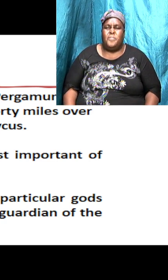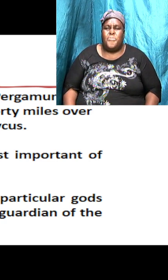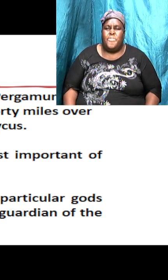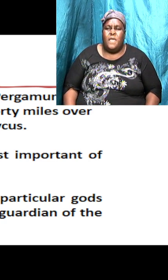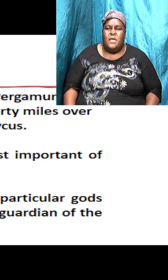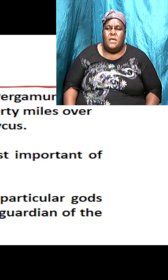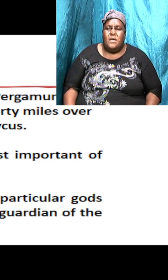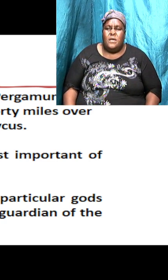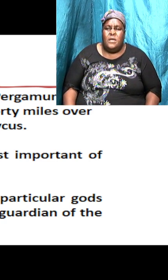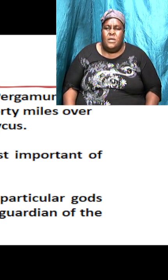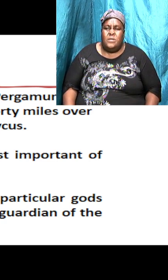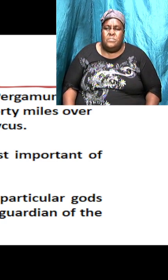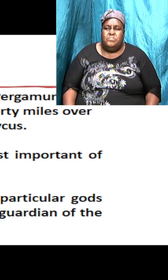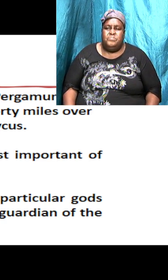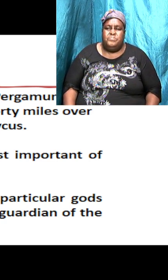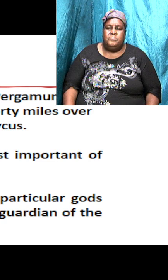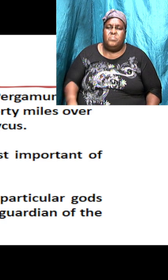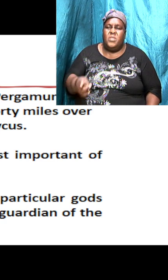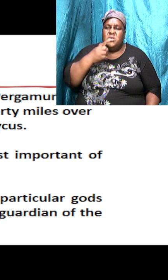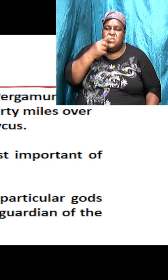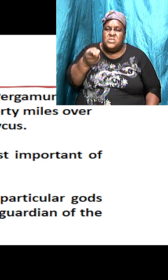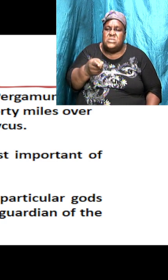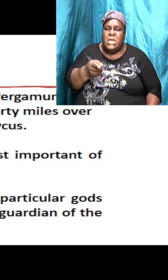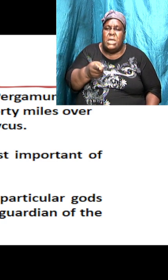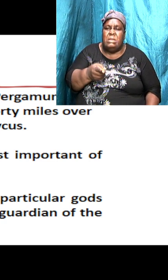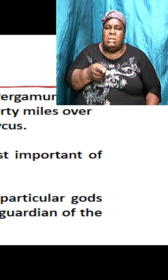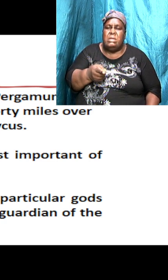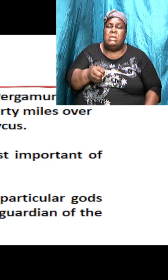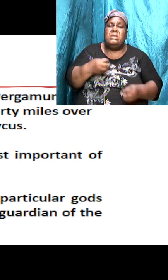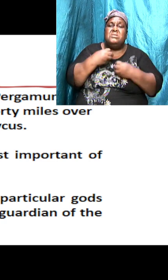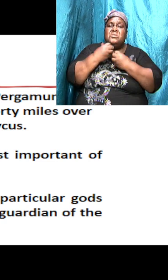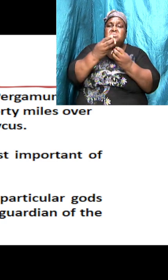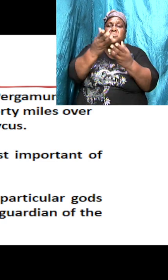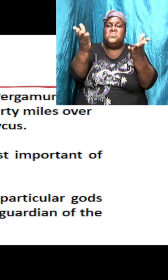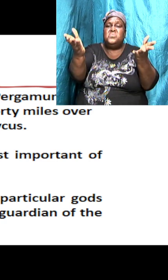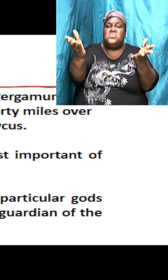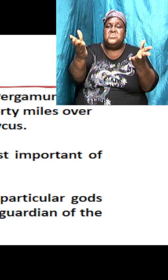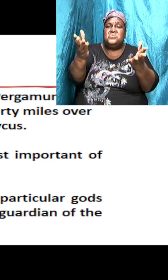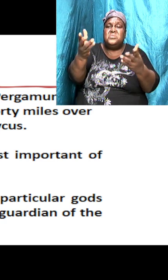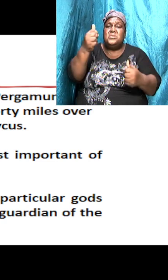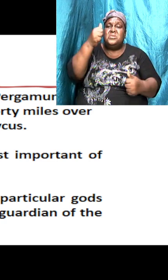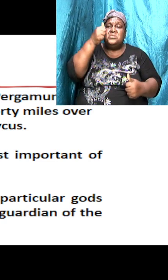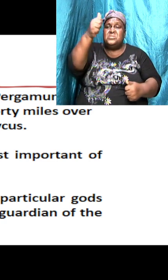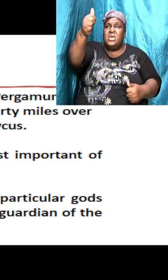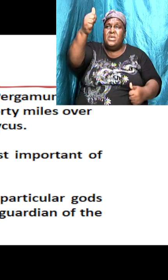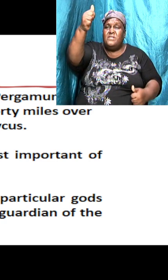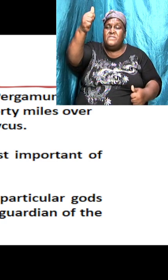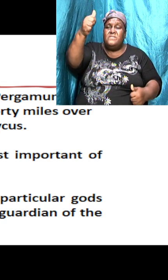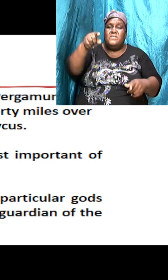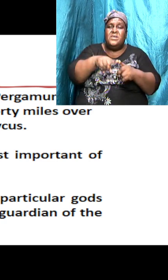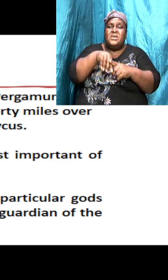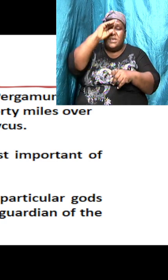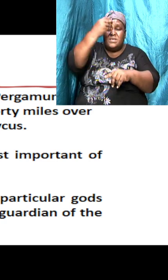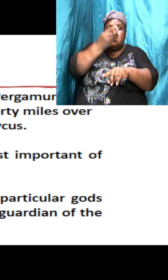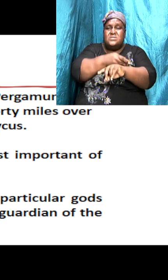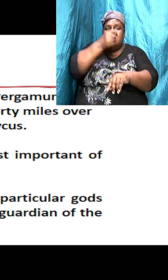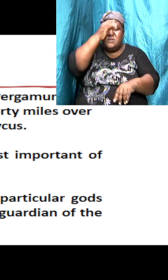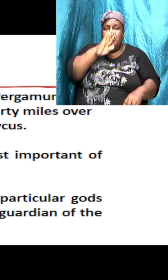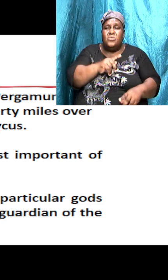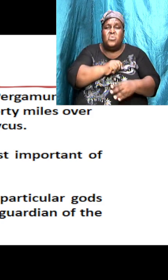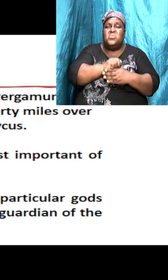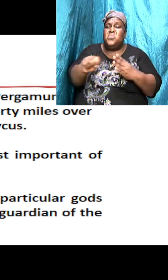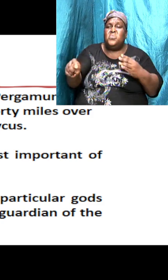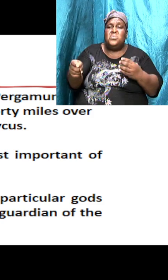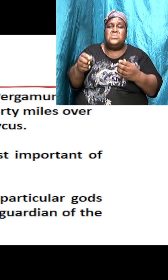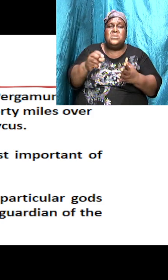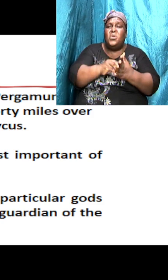But in essence, he was saying, look here, he introduced himself as the son of God, a total opposite to